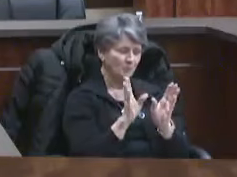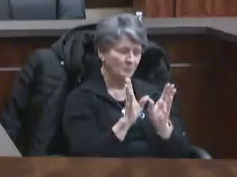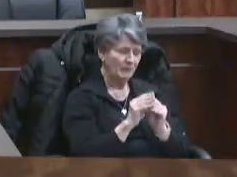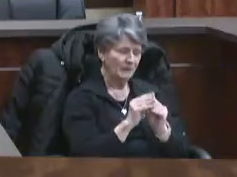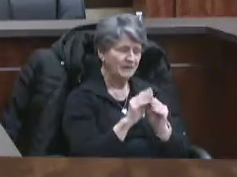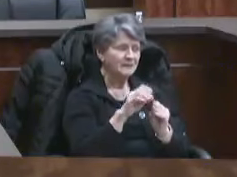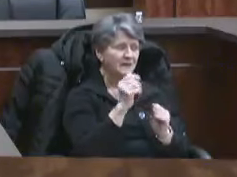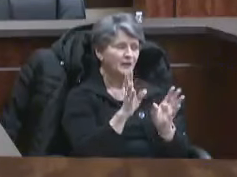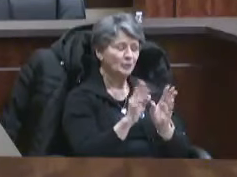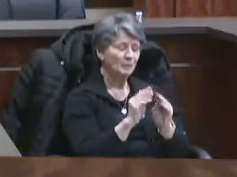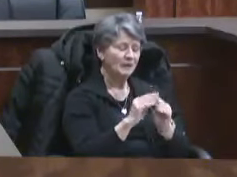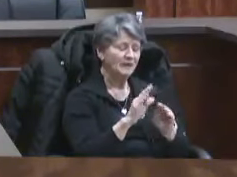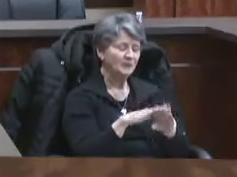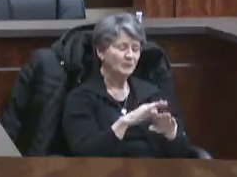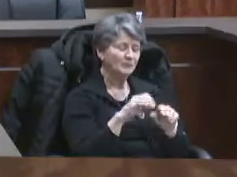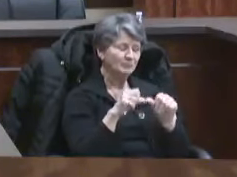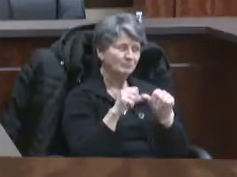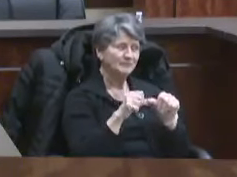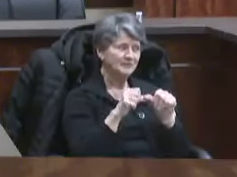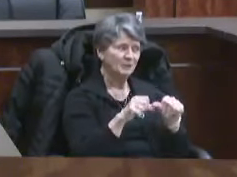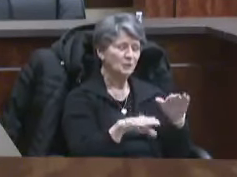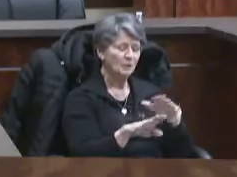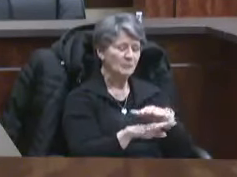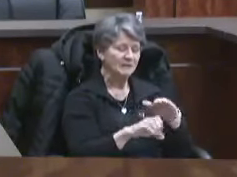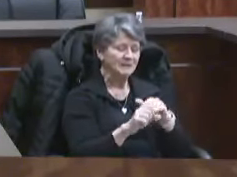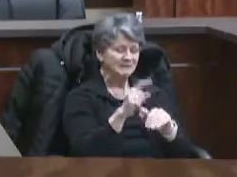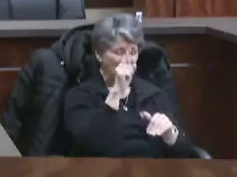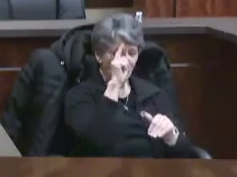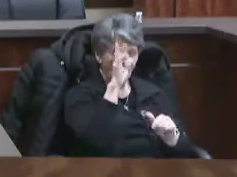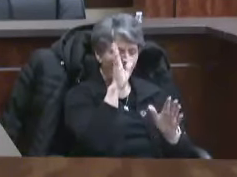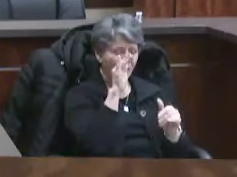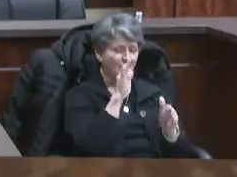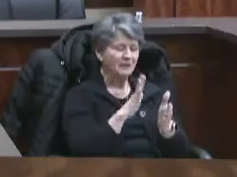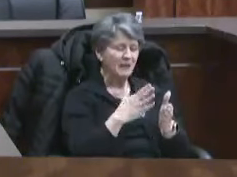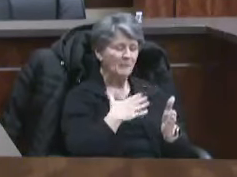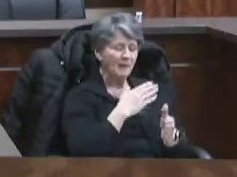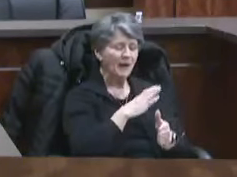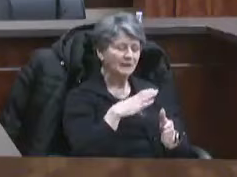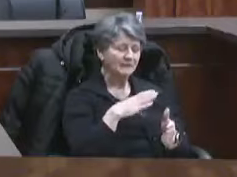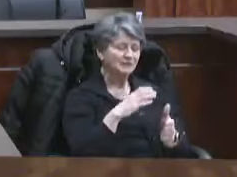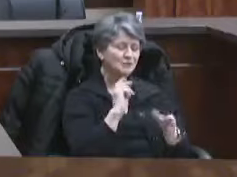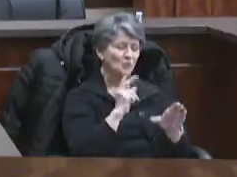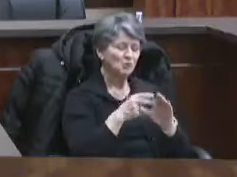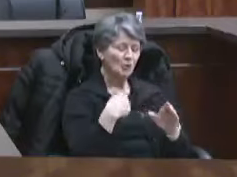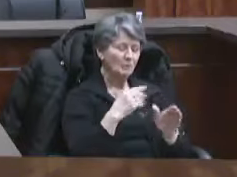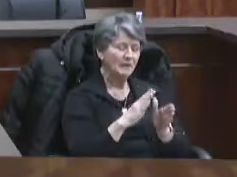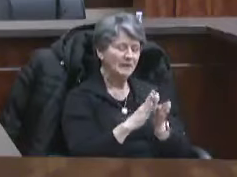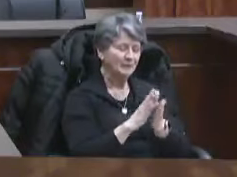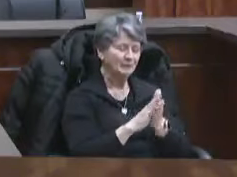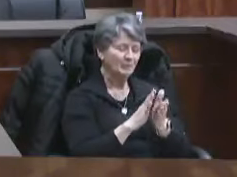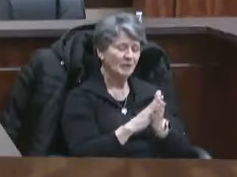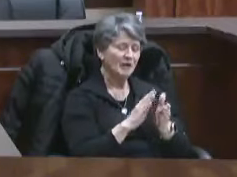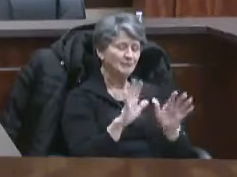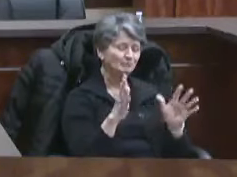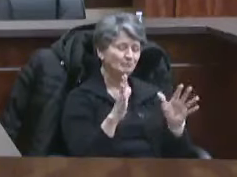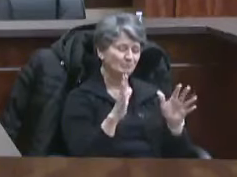regular basis. So hopefully my colleagues here will join me in just giving her a round of applause for her service.